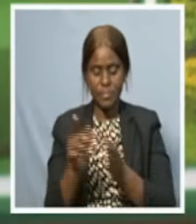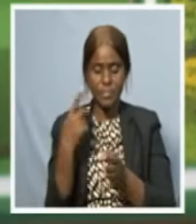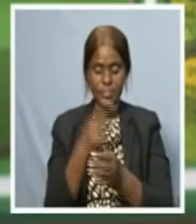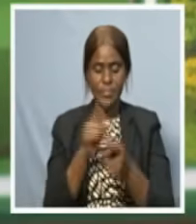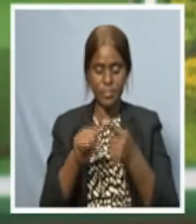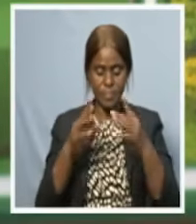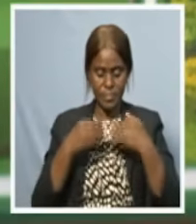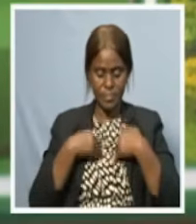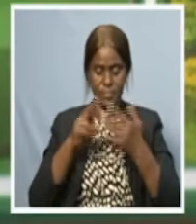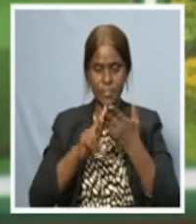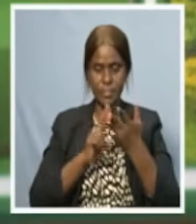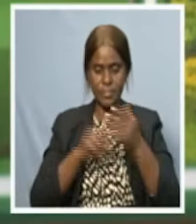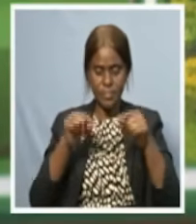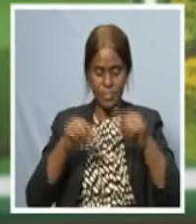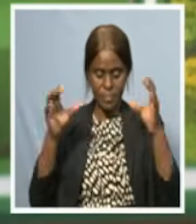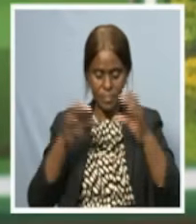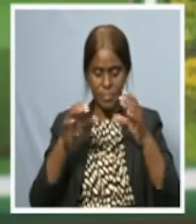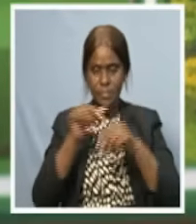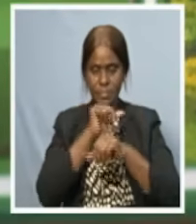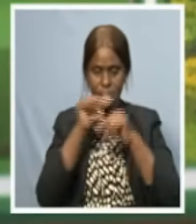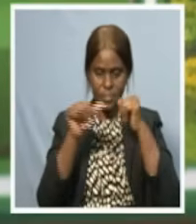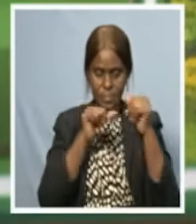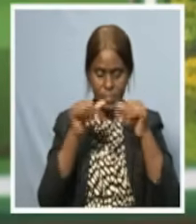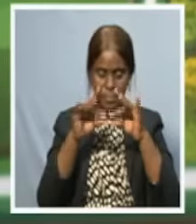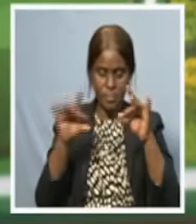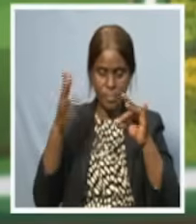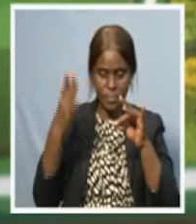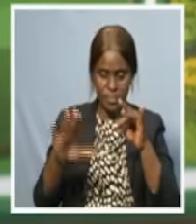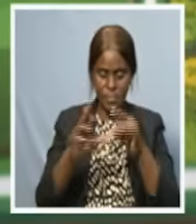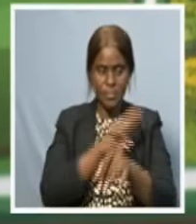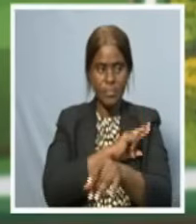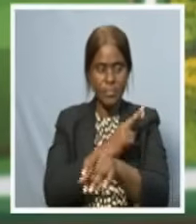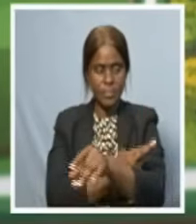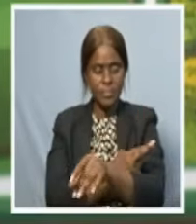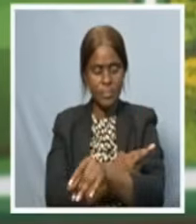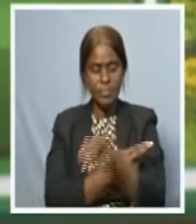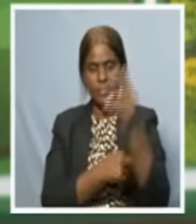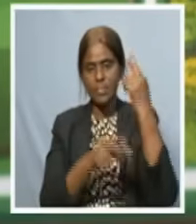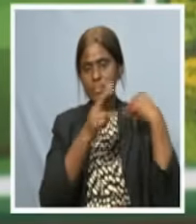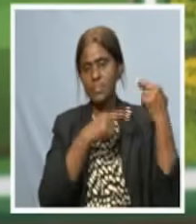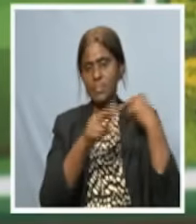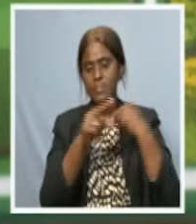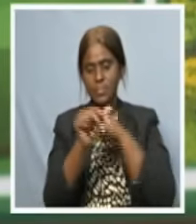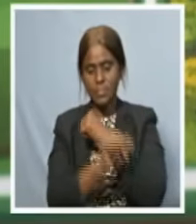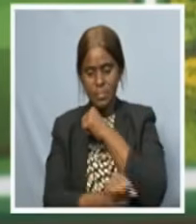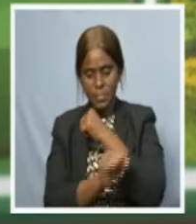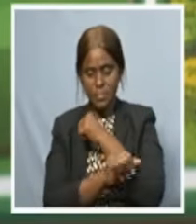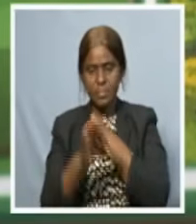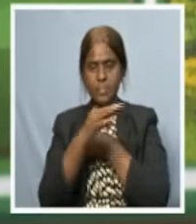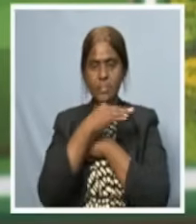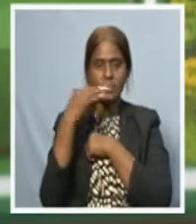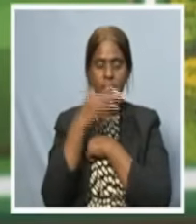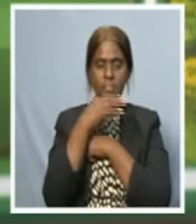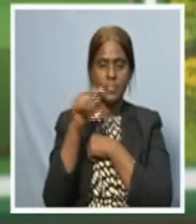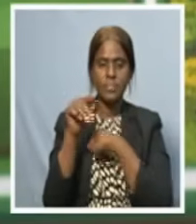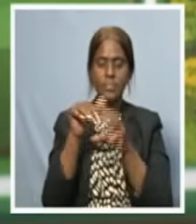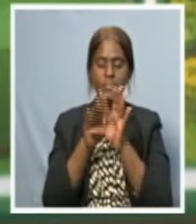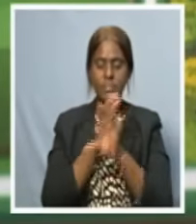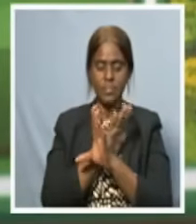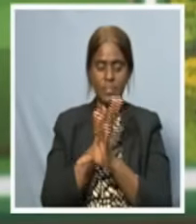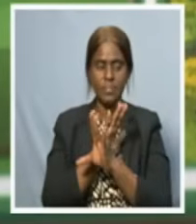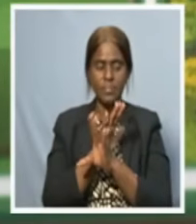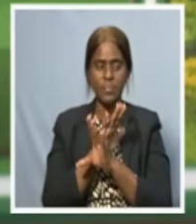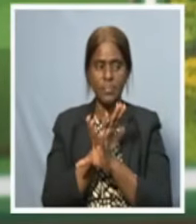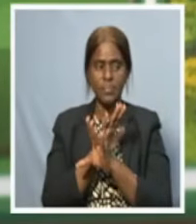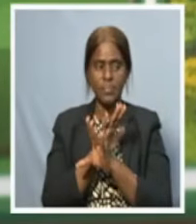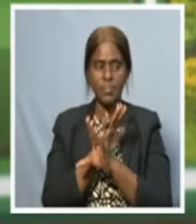to adopt the report of the Committee on Agriculture, Lands and Natural Resources on the review of the state of farm blocks in Zambia for the